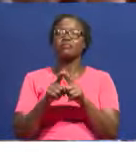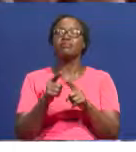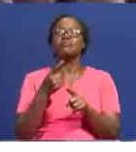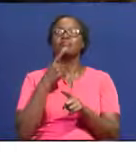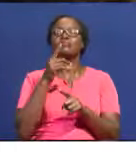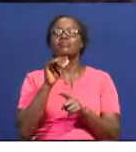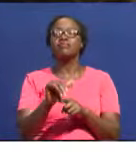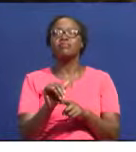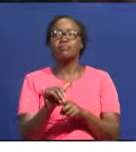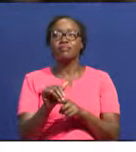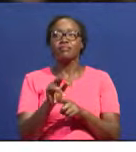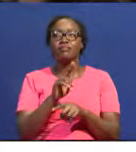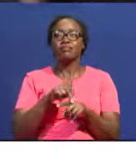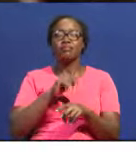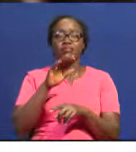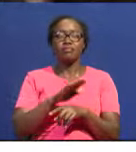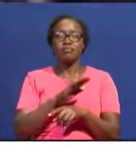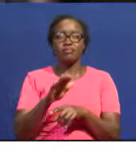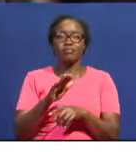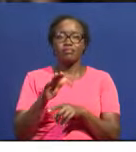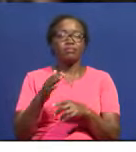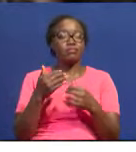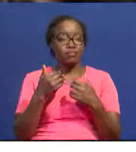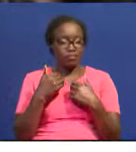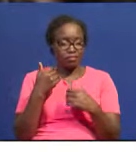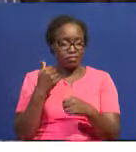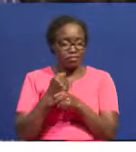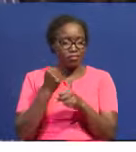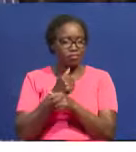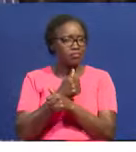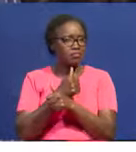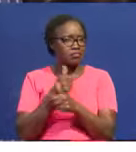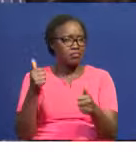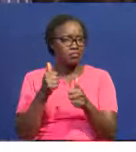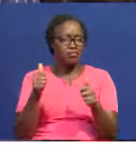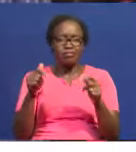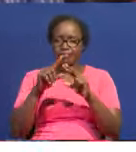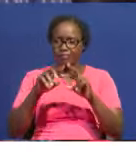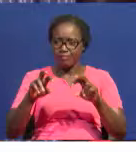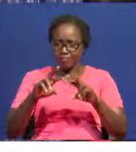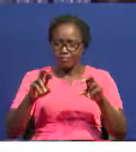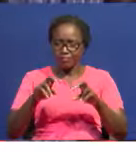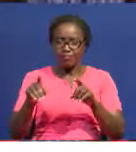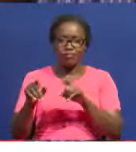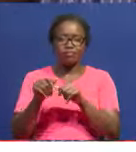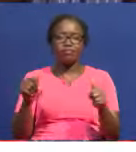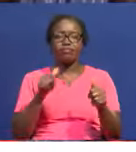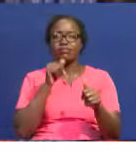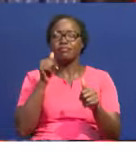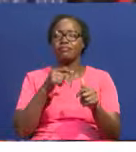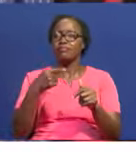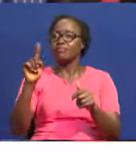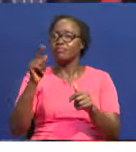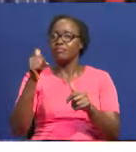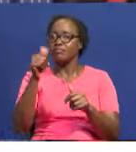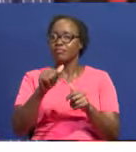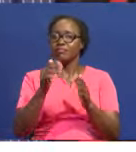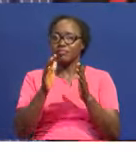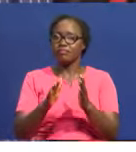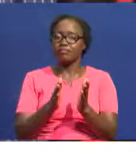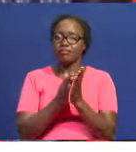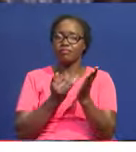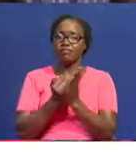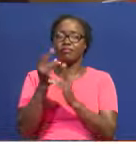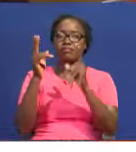alleged that the National Assembly will carry its duty to vet them accordingly and will not pass any nominee with